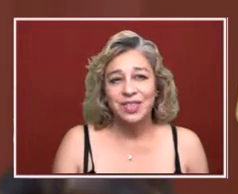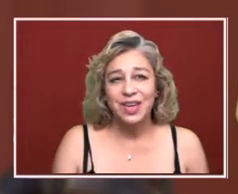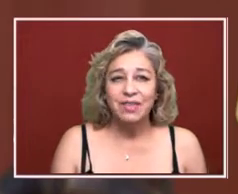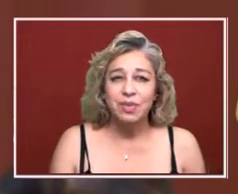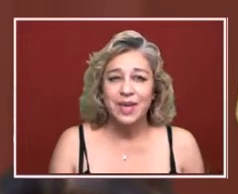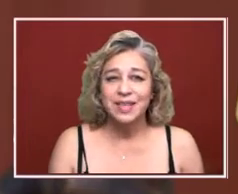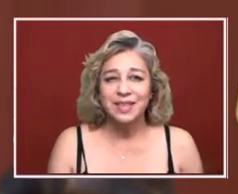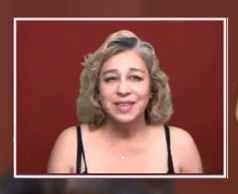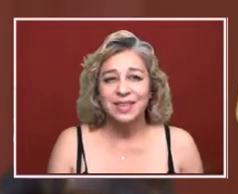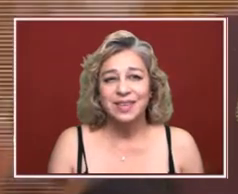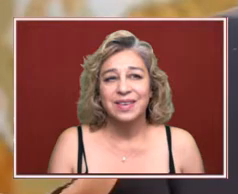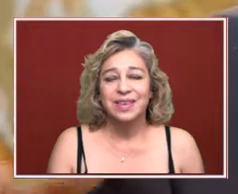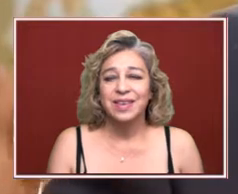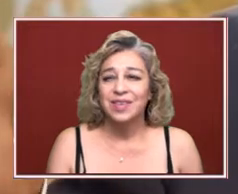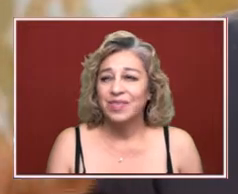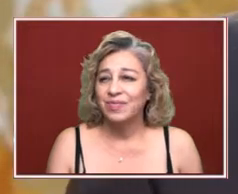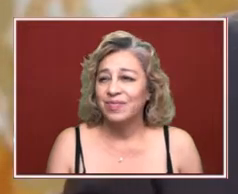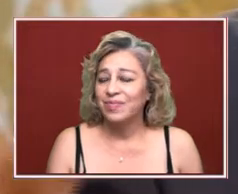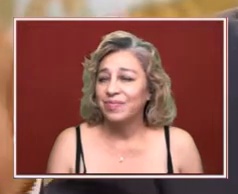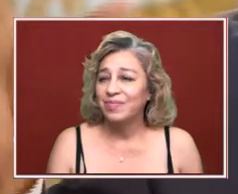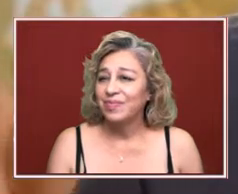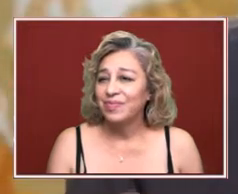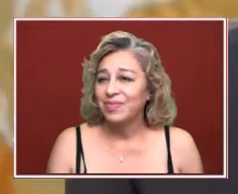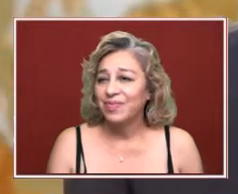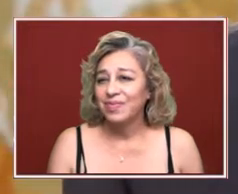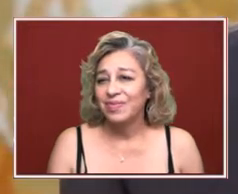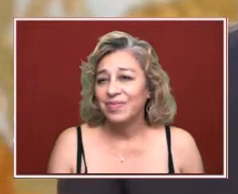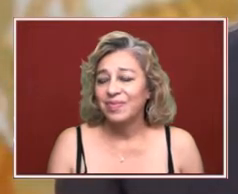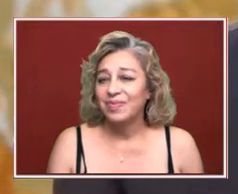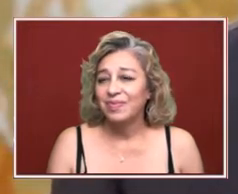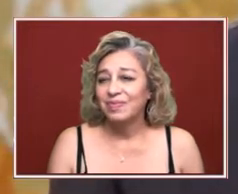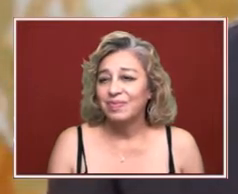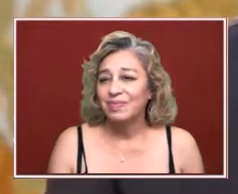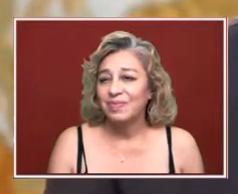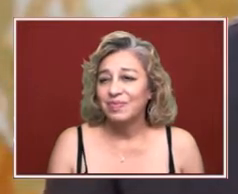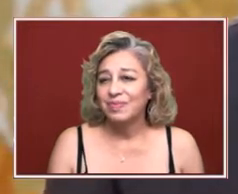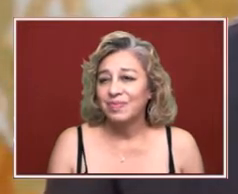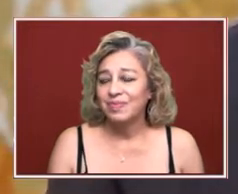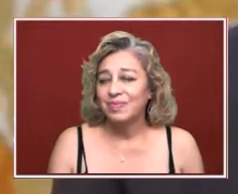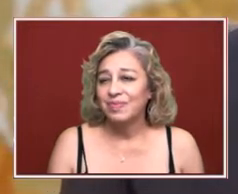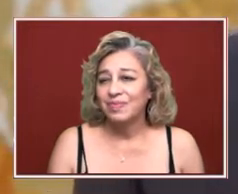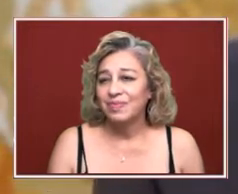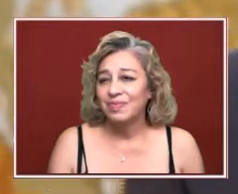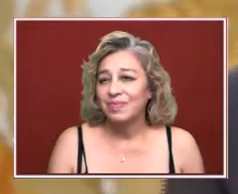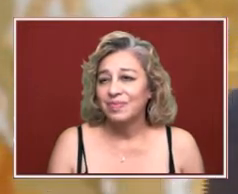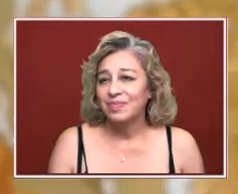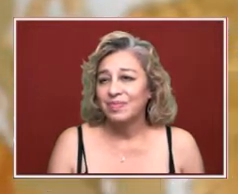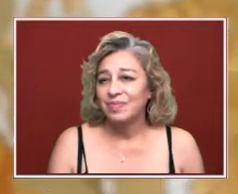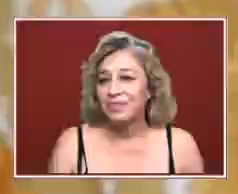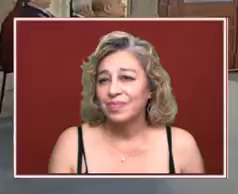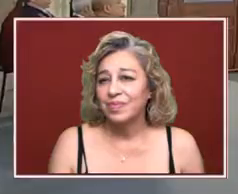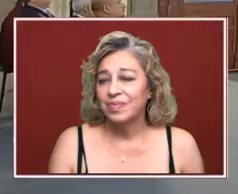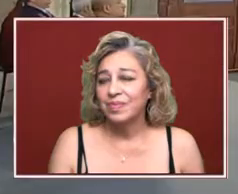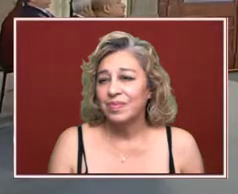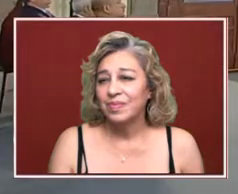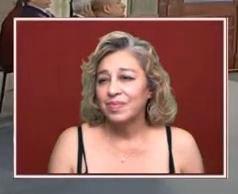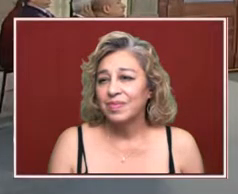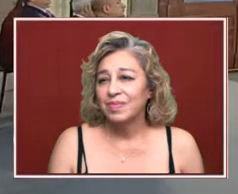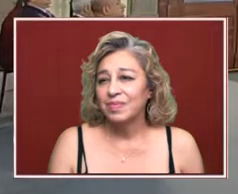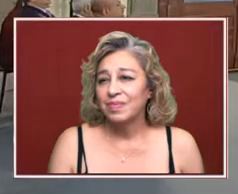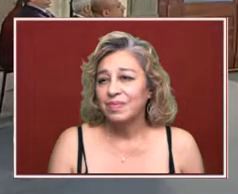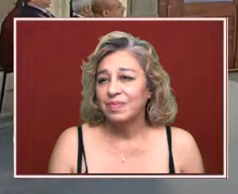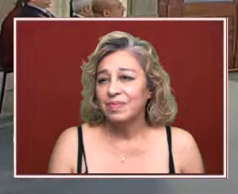conducting the government. Y llevar a cabo